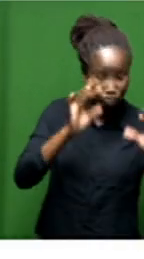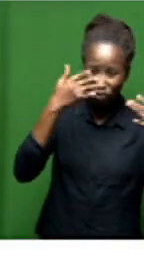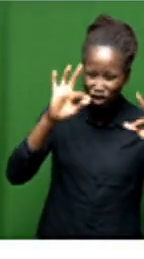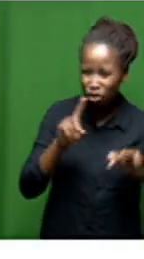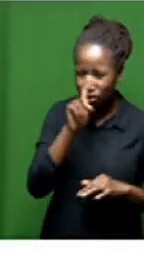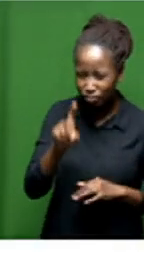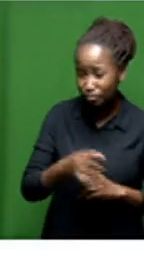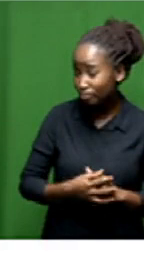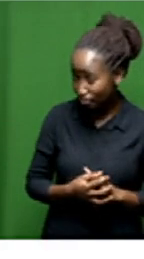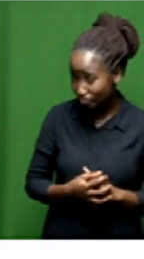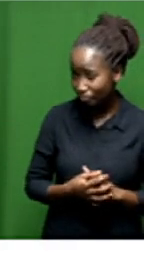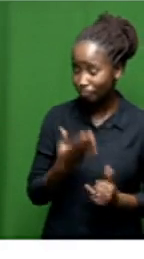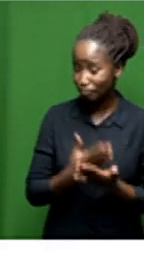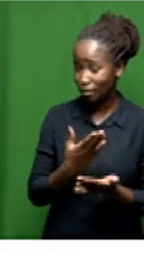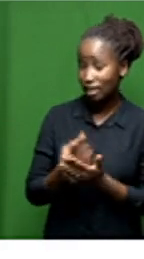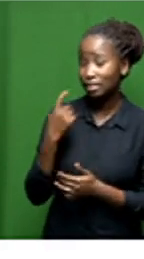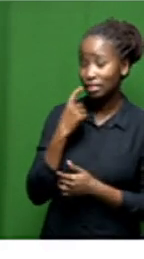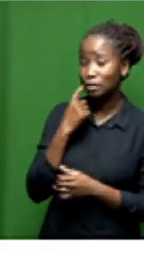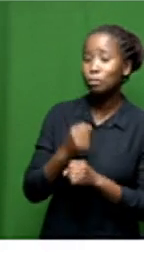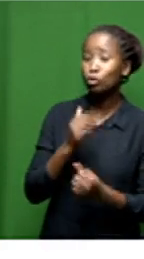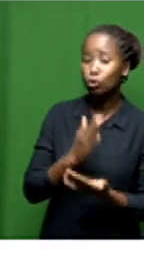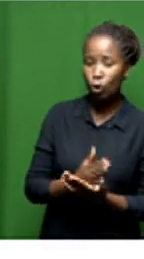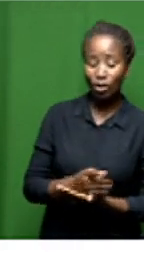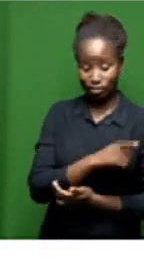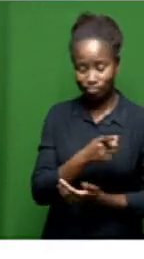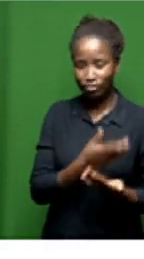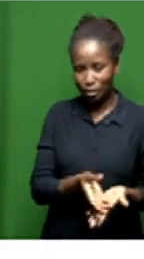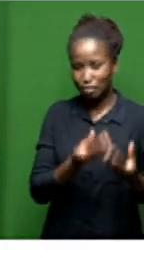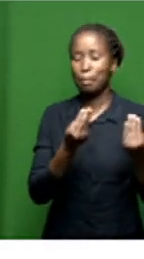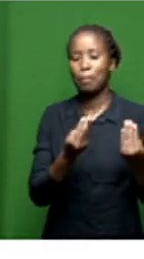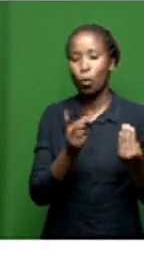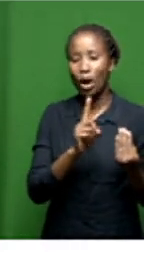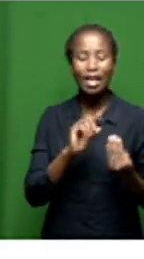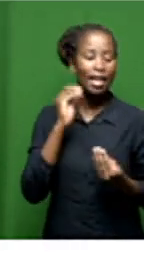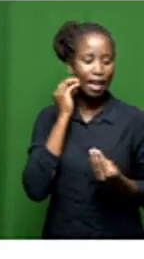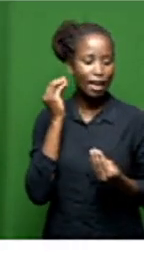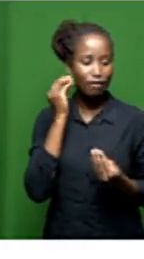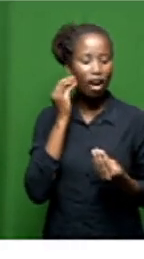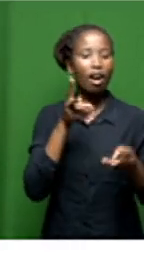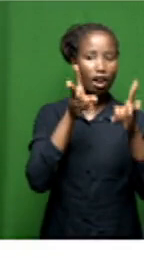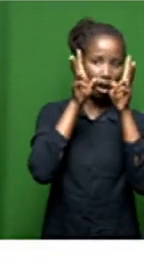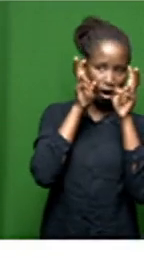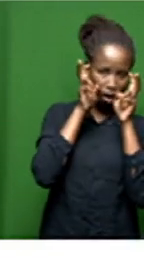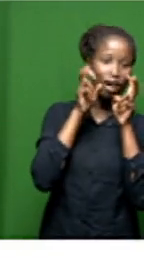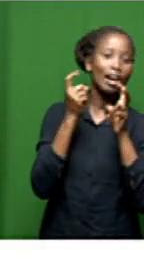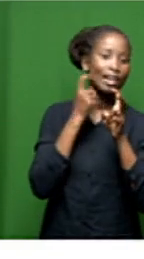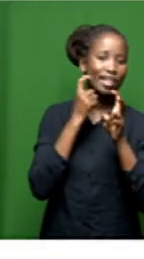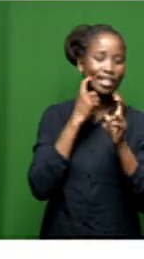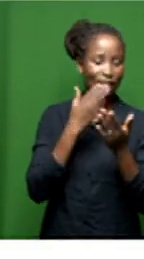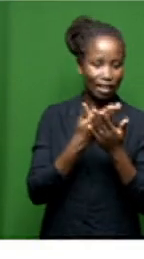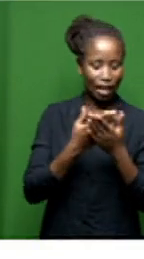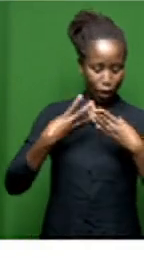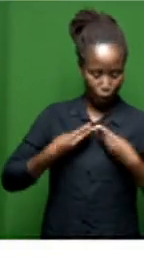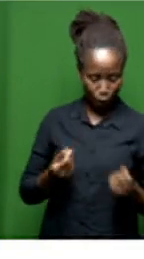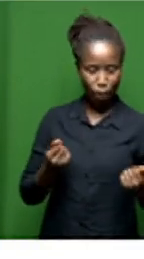with that group in order to make sure that they do receive at least some of the information that is causing the hesitancy at the